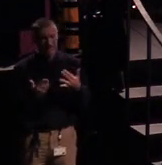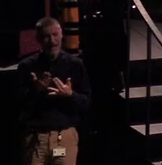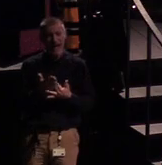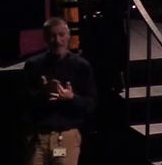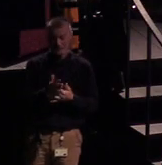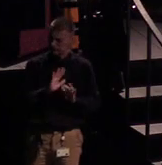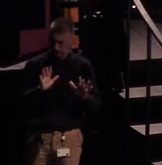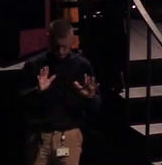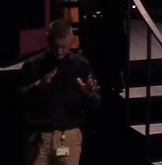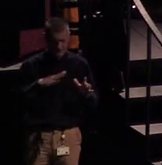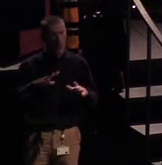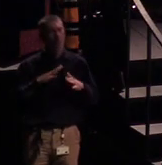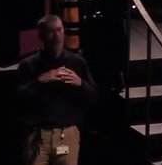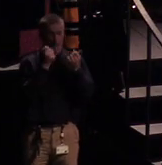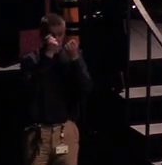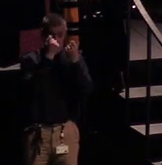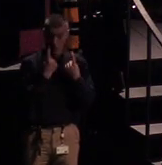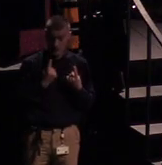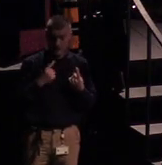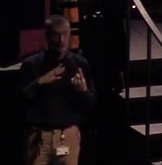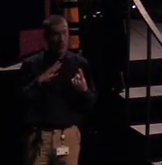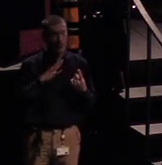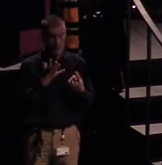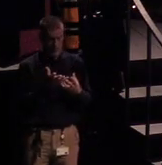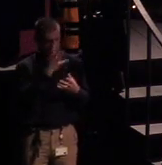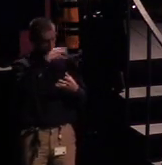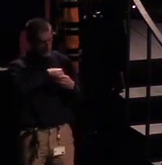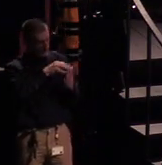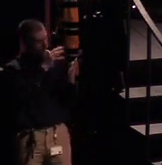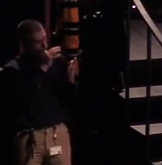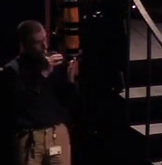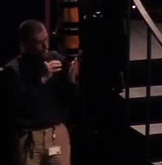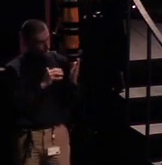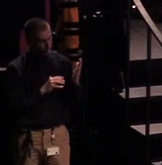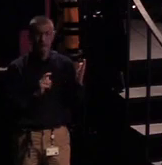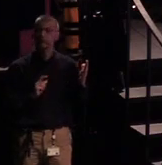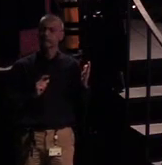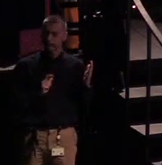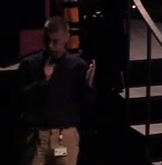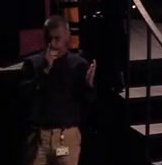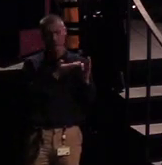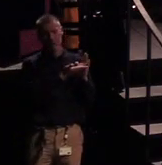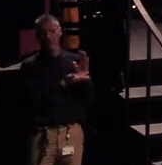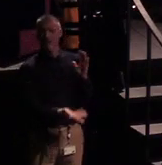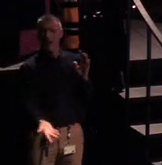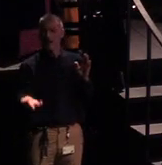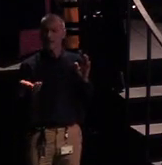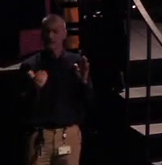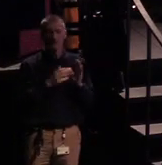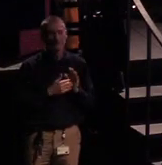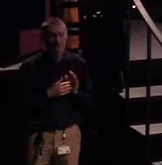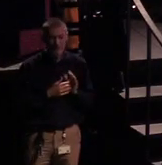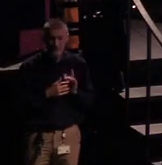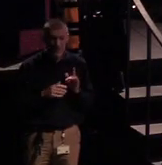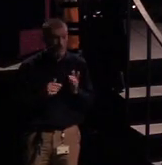understood embedded and confidently provided for our environment send us messages all the